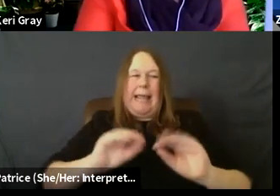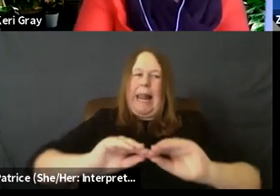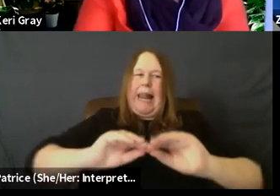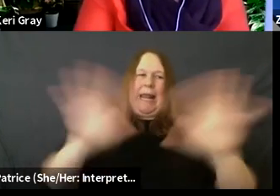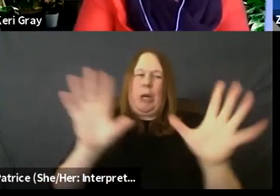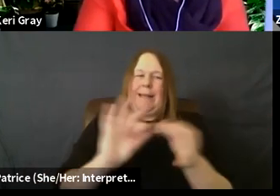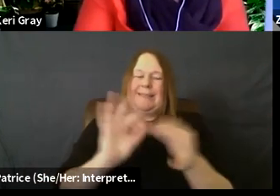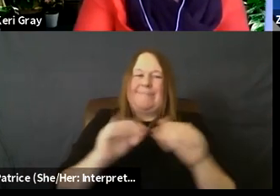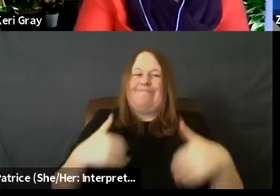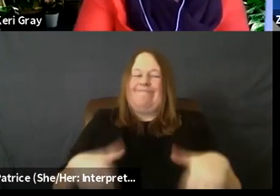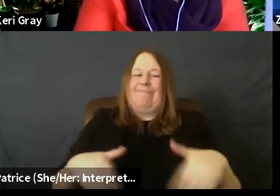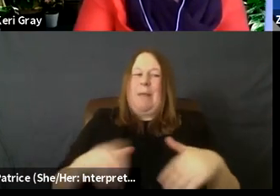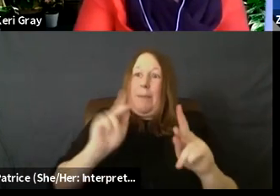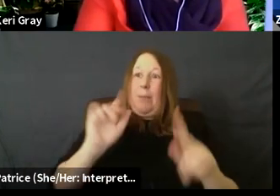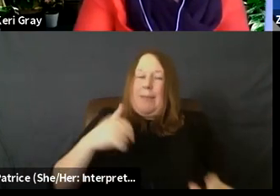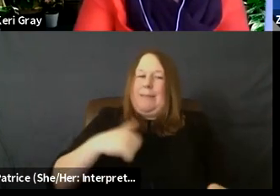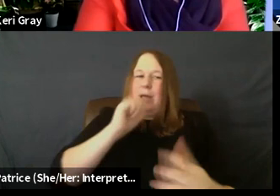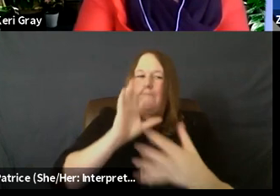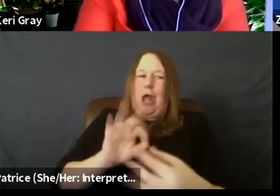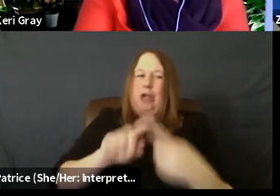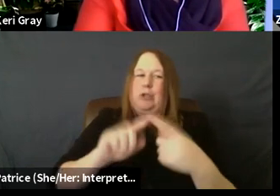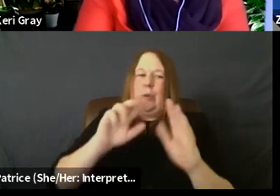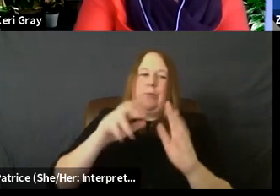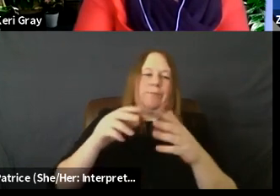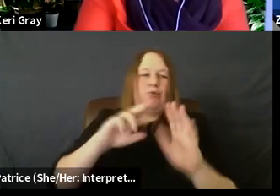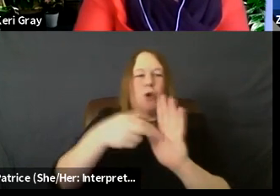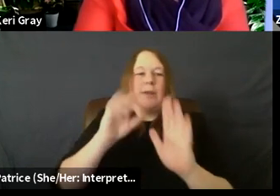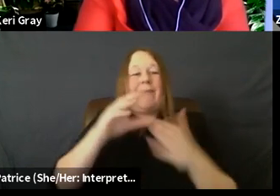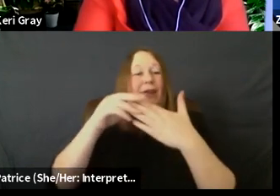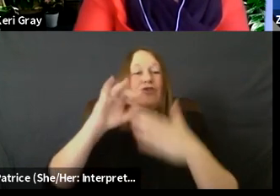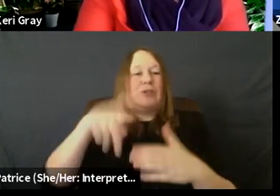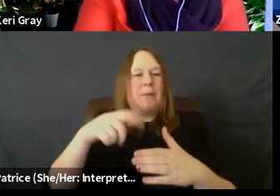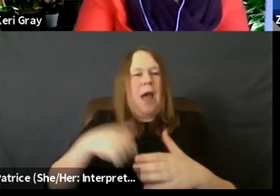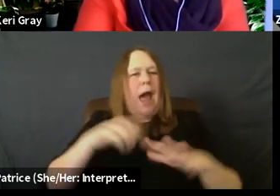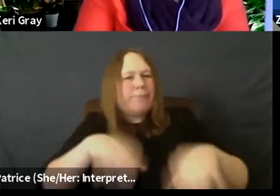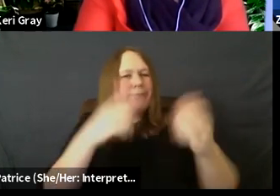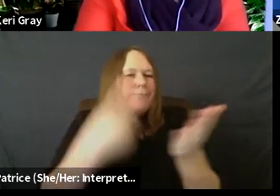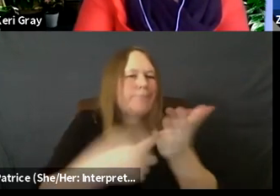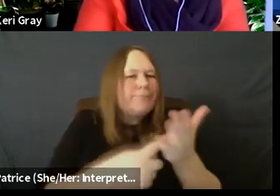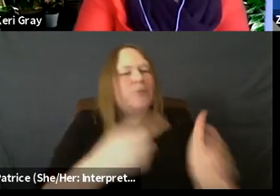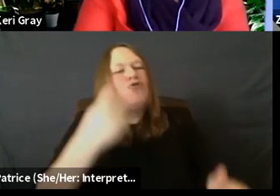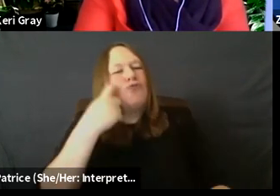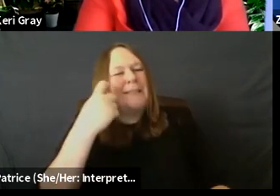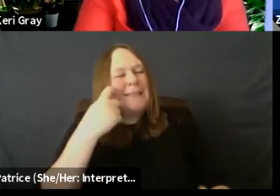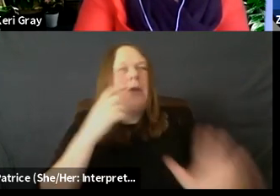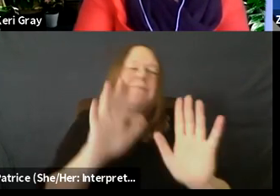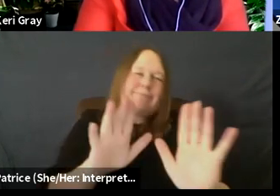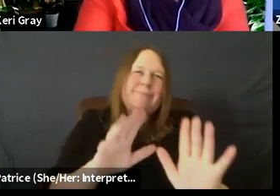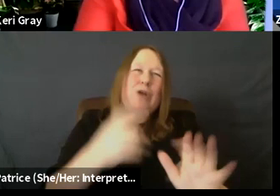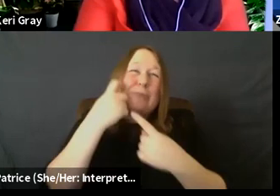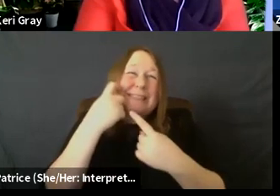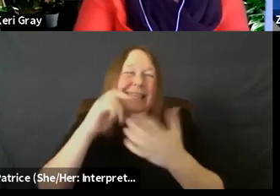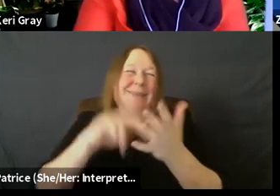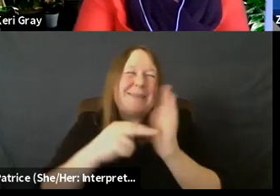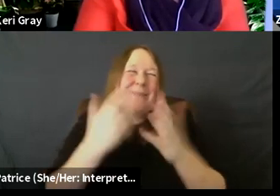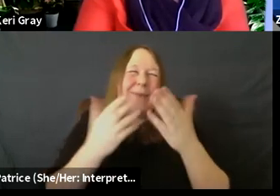message that people like me do not belong in leadership roles. I had a conversation recently. Okay, by recently, this may have